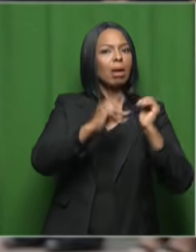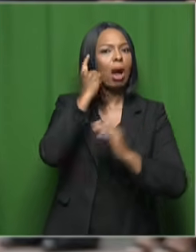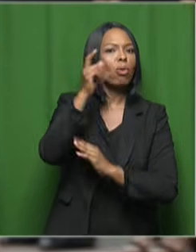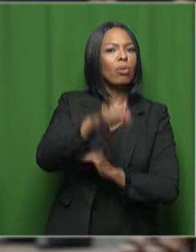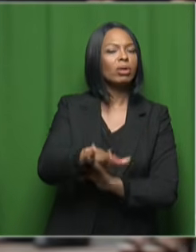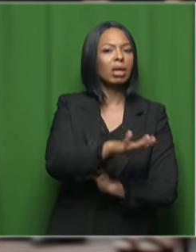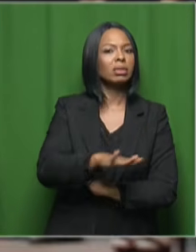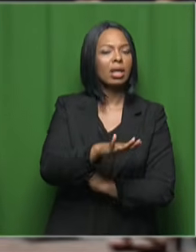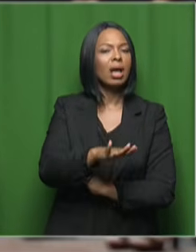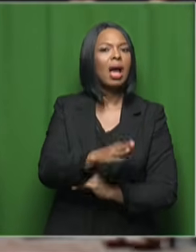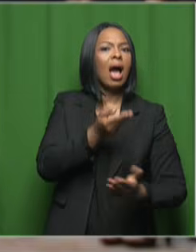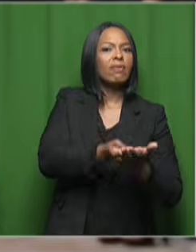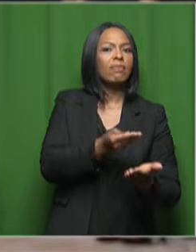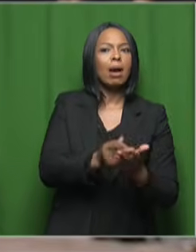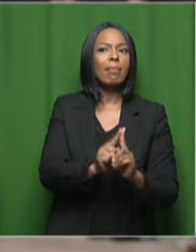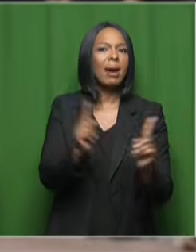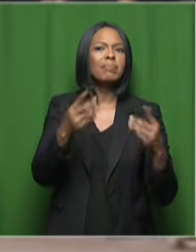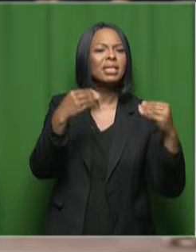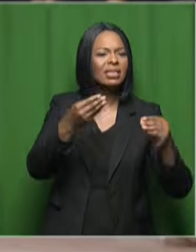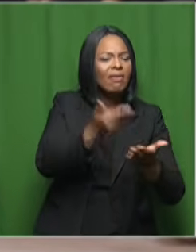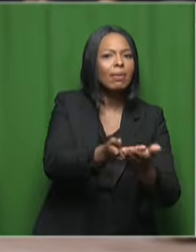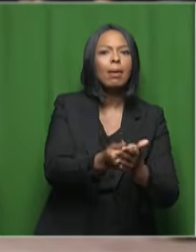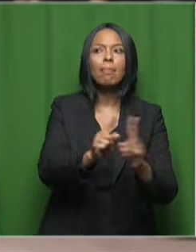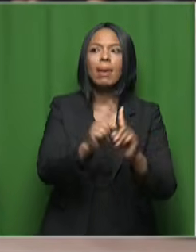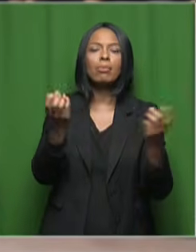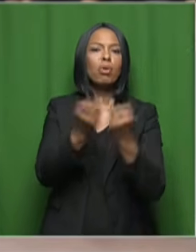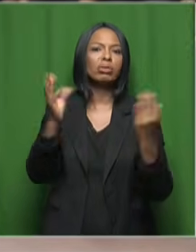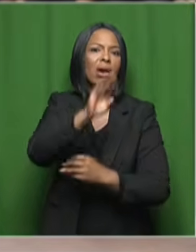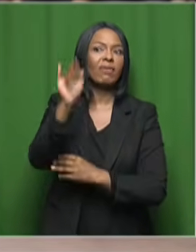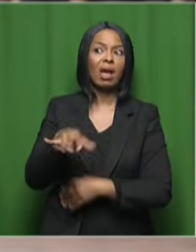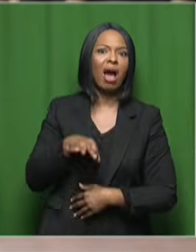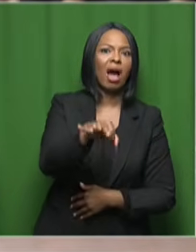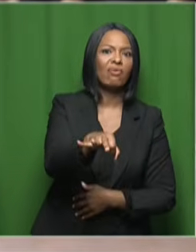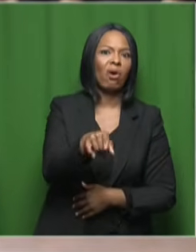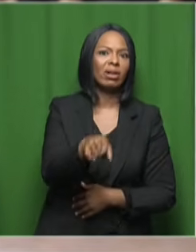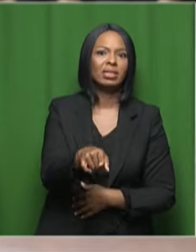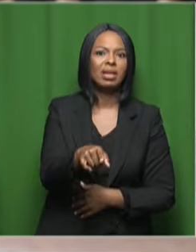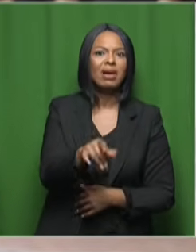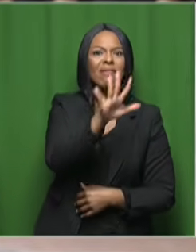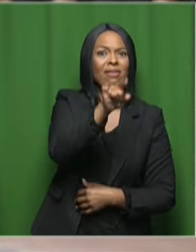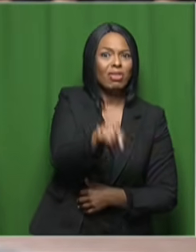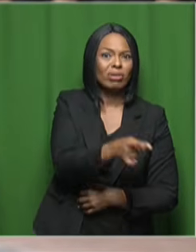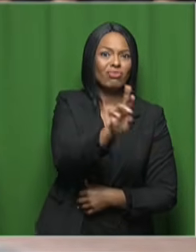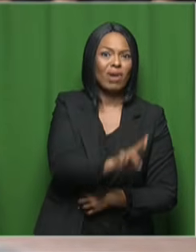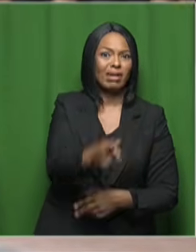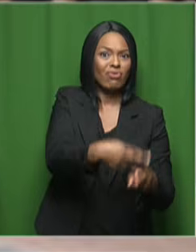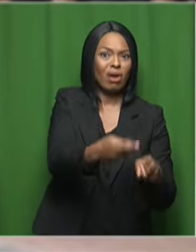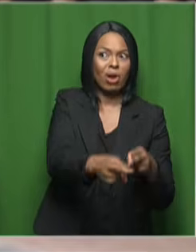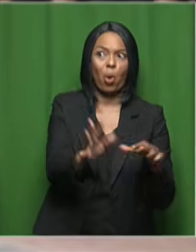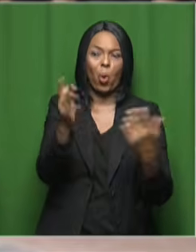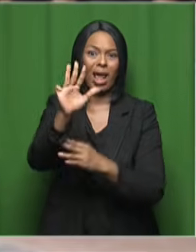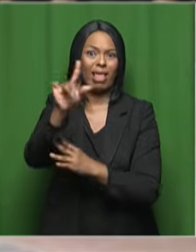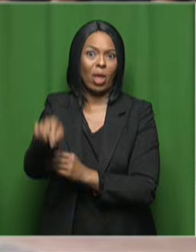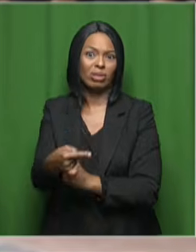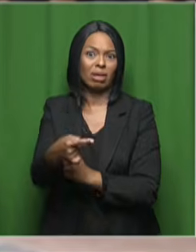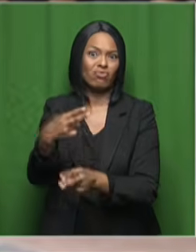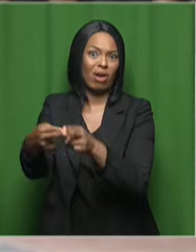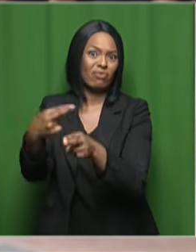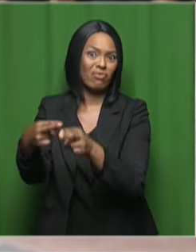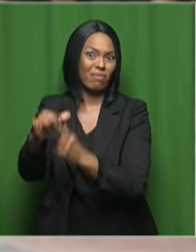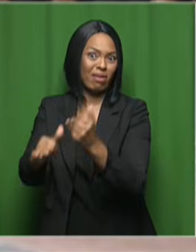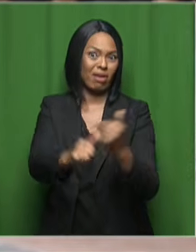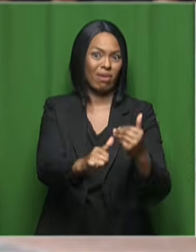but there are not many South Africans that can afford between 5,000 and 9,000 rand a month to come here on top of your